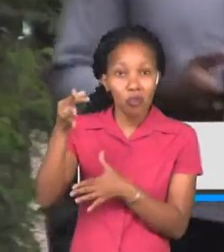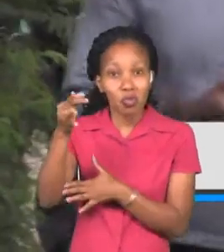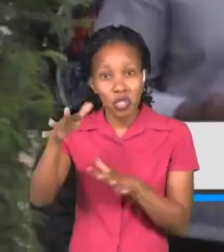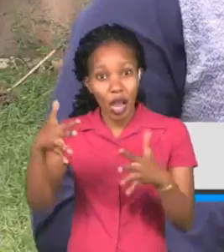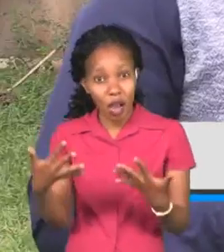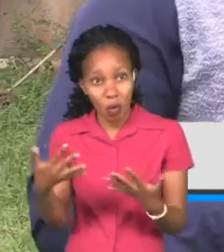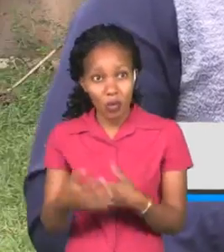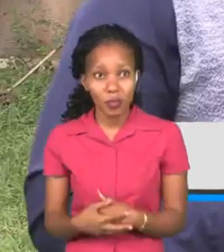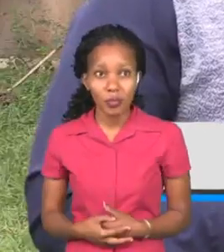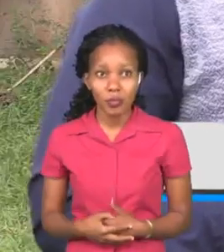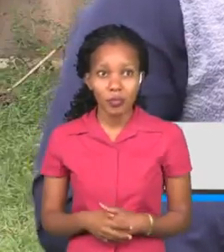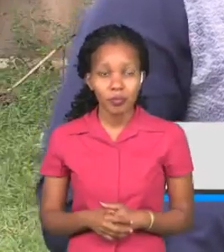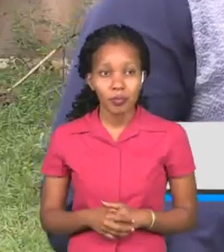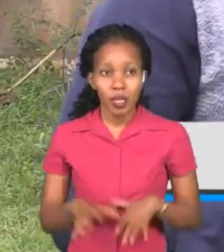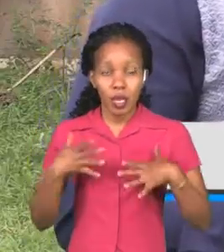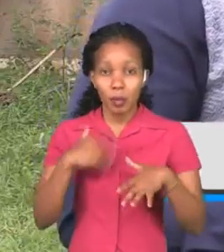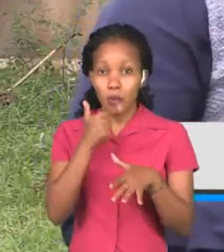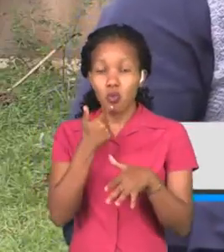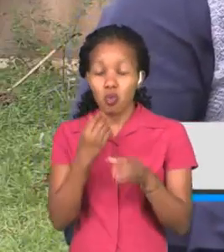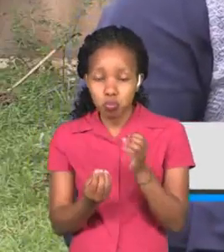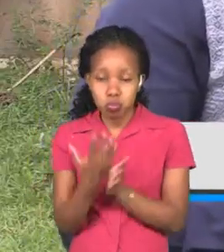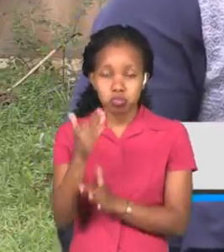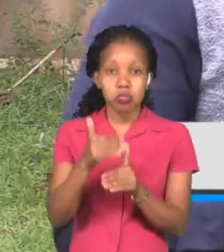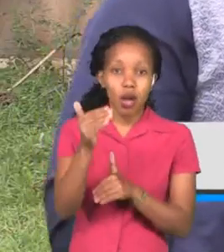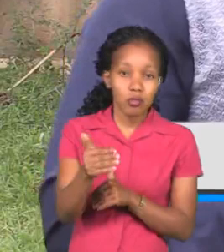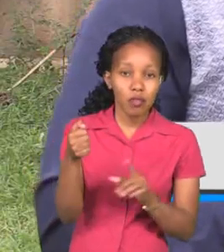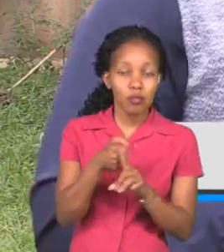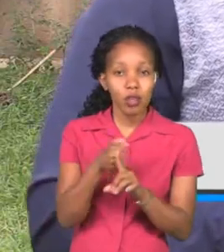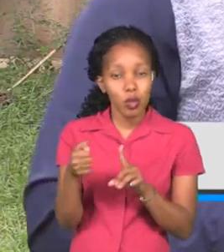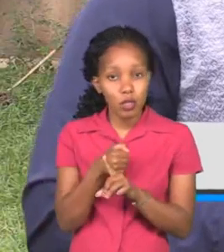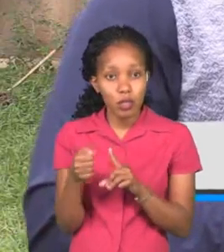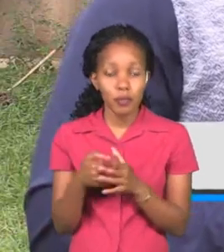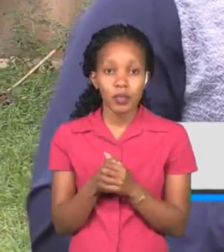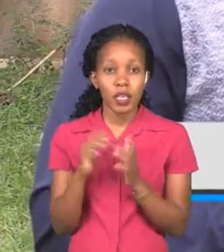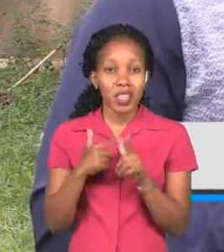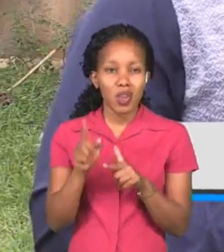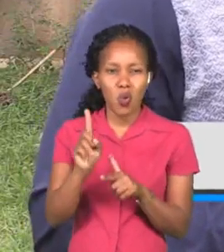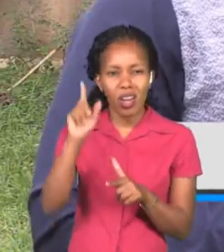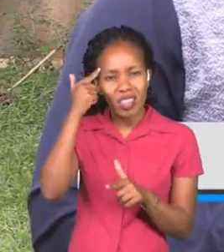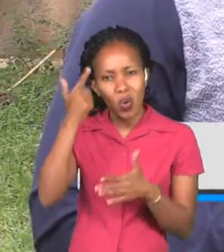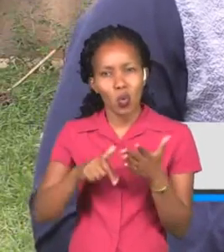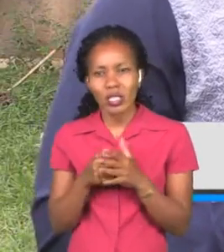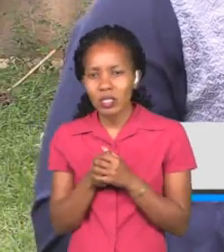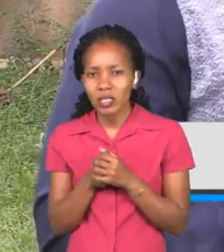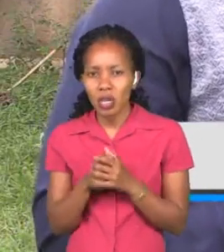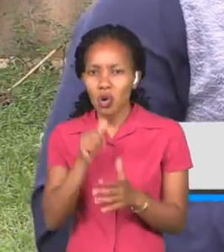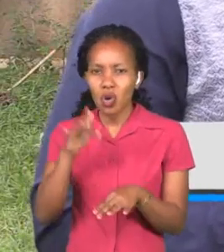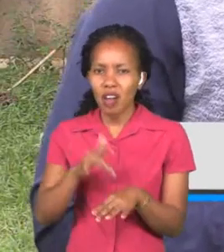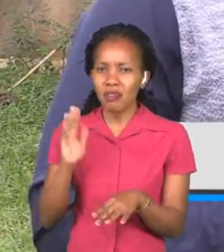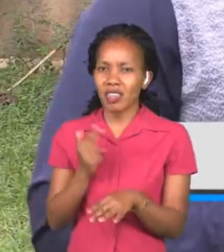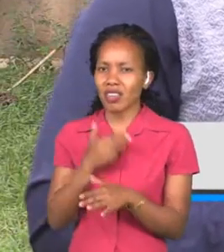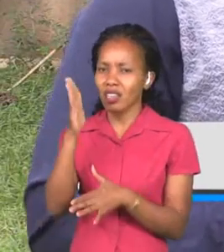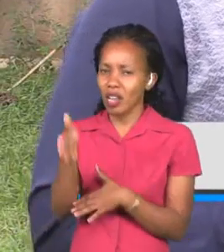future. For us as people who grew up after the events, one would tend to think that it doesn't affect us